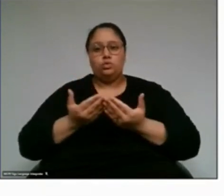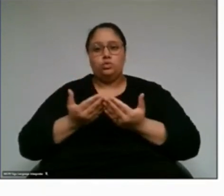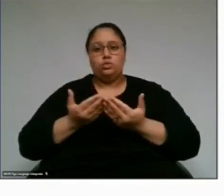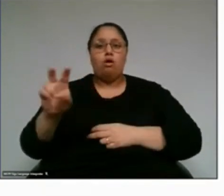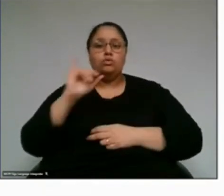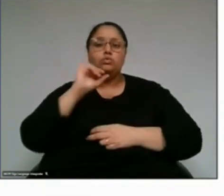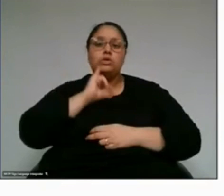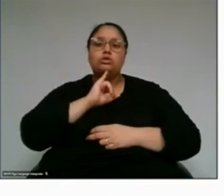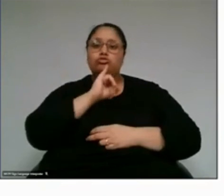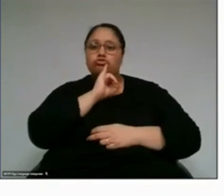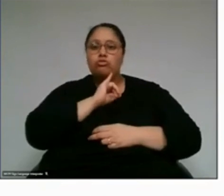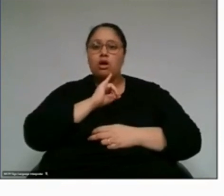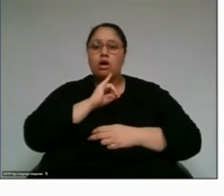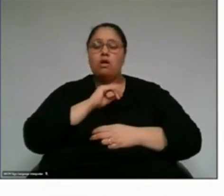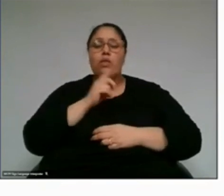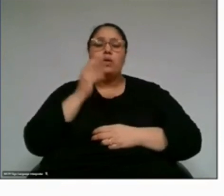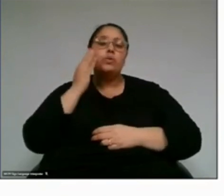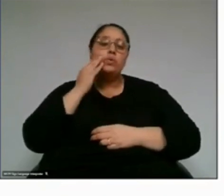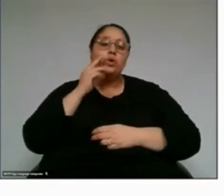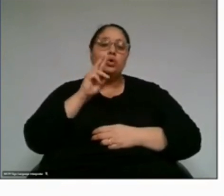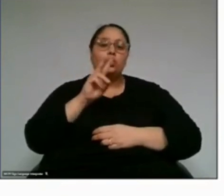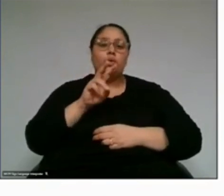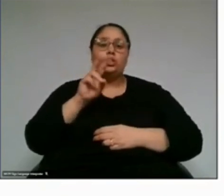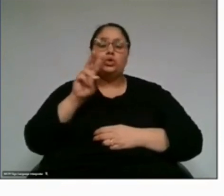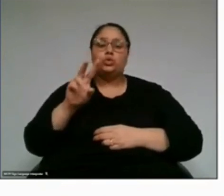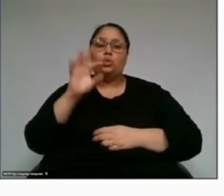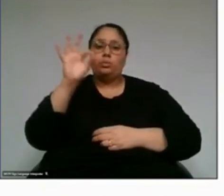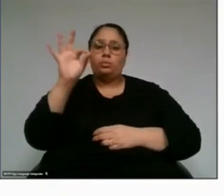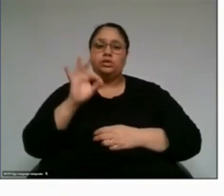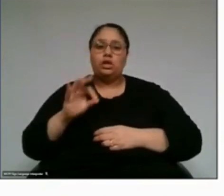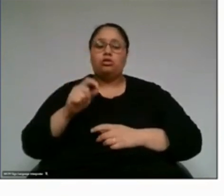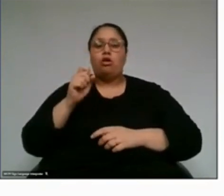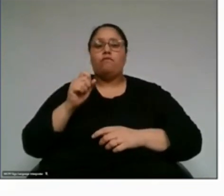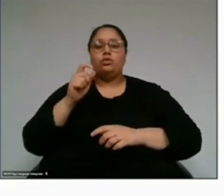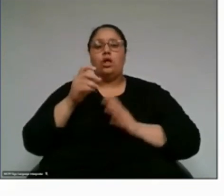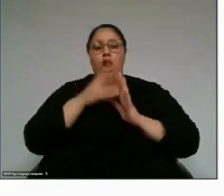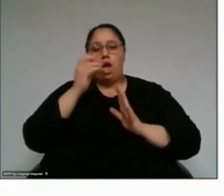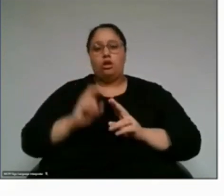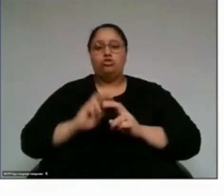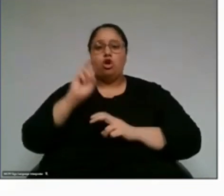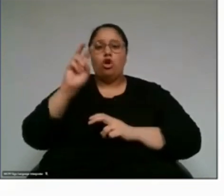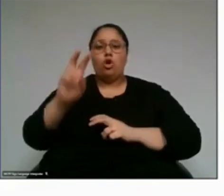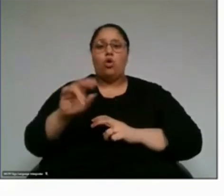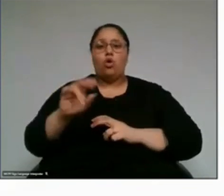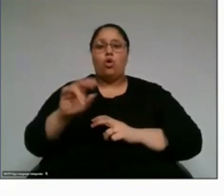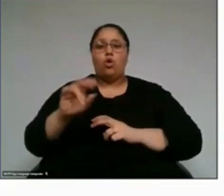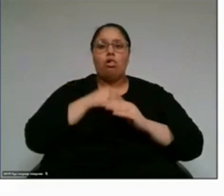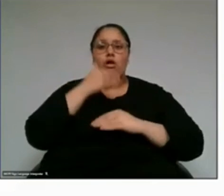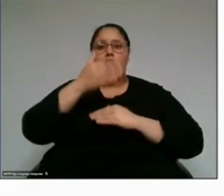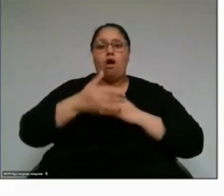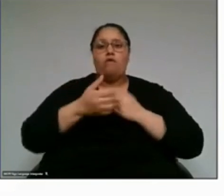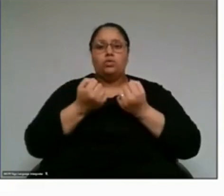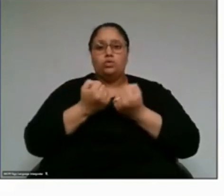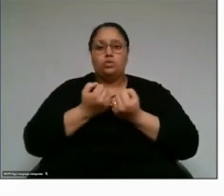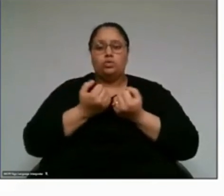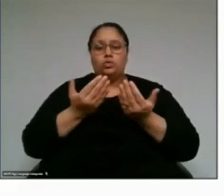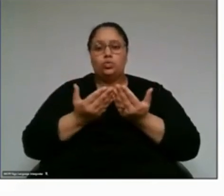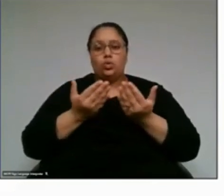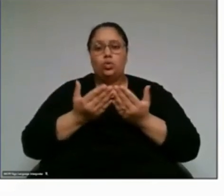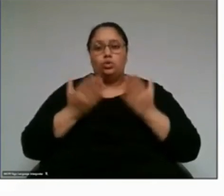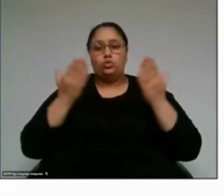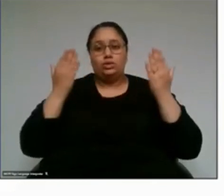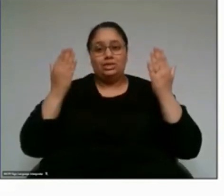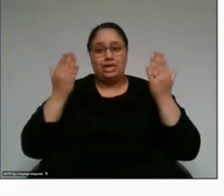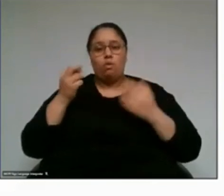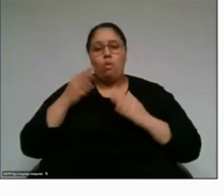Israel. At the moment, 22% of our pupils go to Israel the year after school, either to study